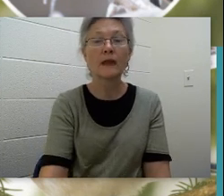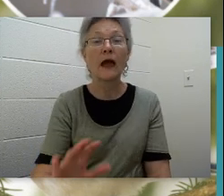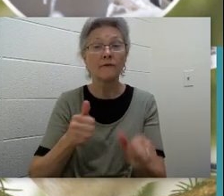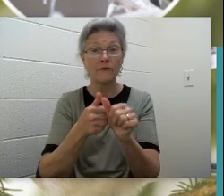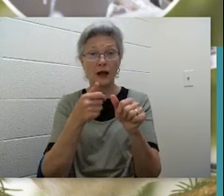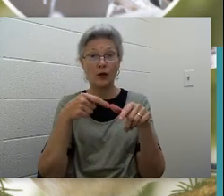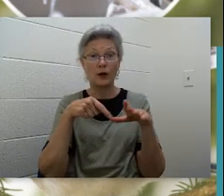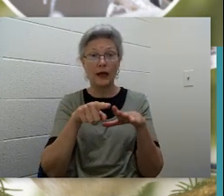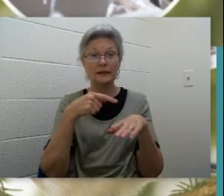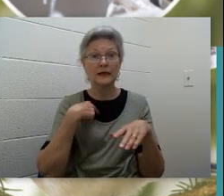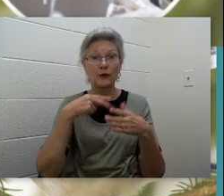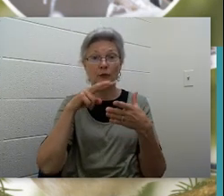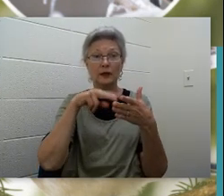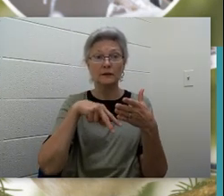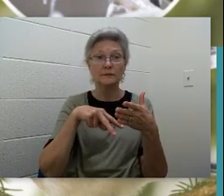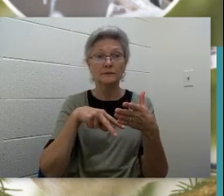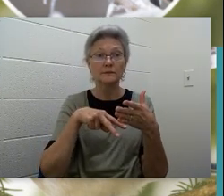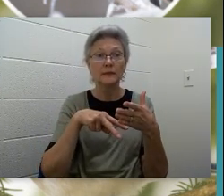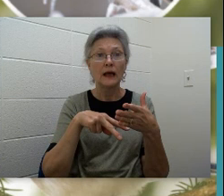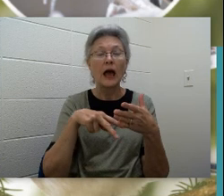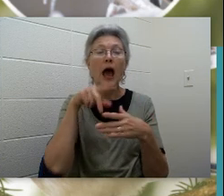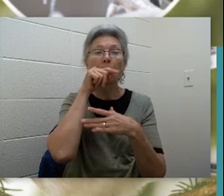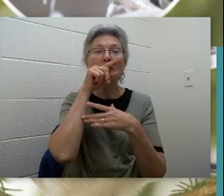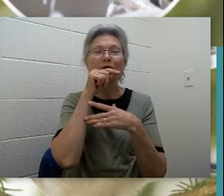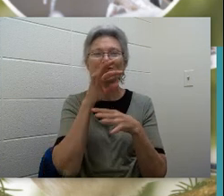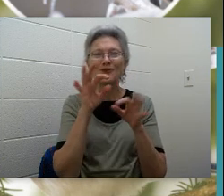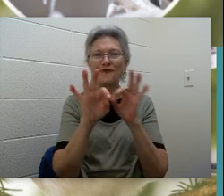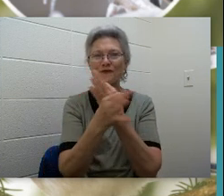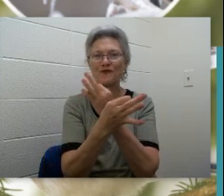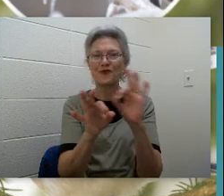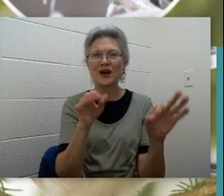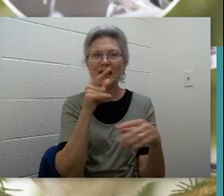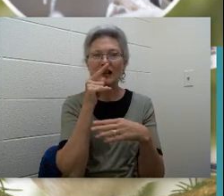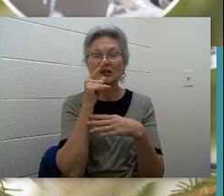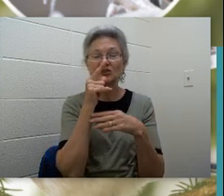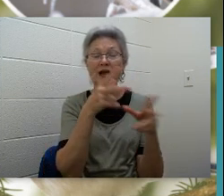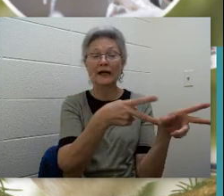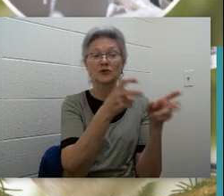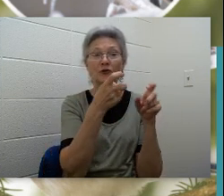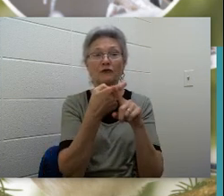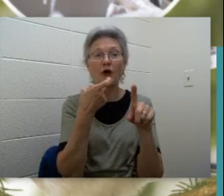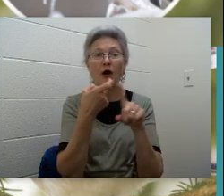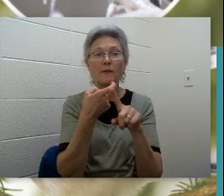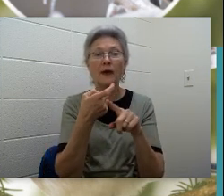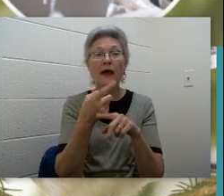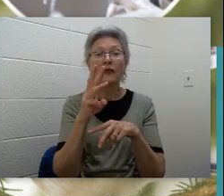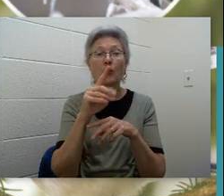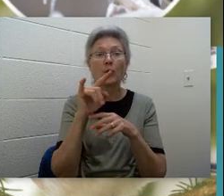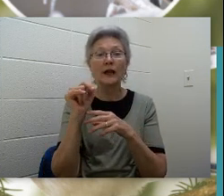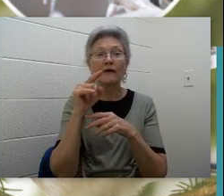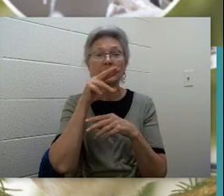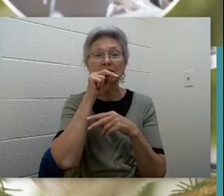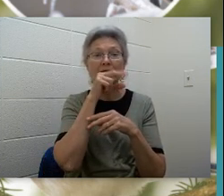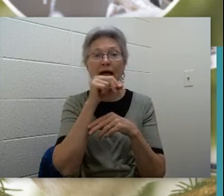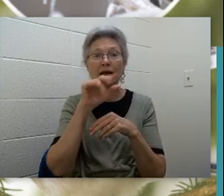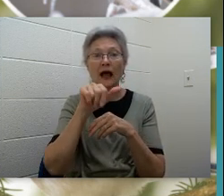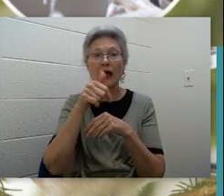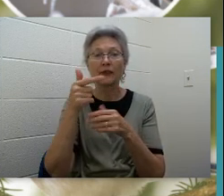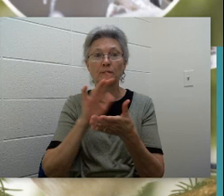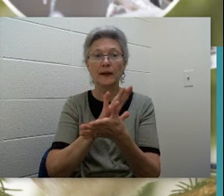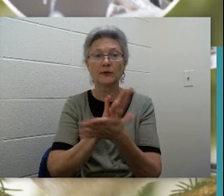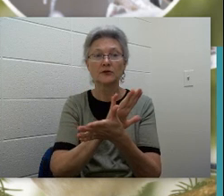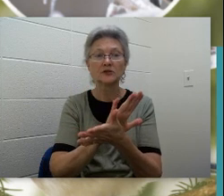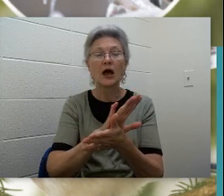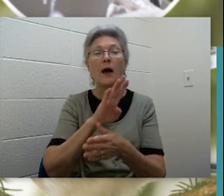Follow along as I read. A Bird's Free Lunch, an excerpt from The Wit of a Duck and Other